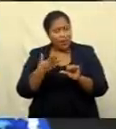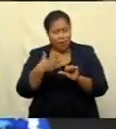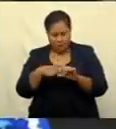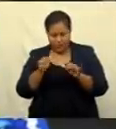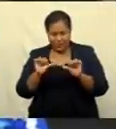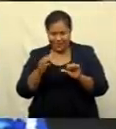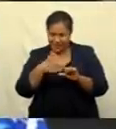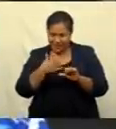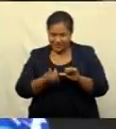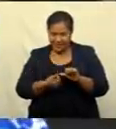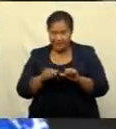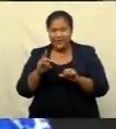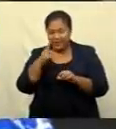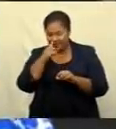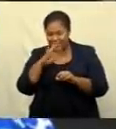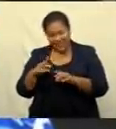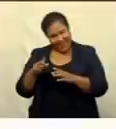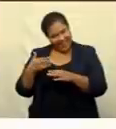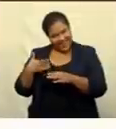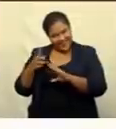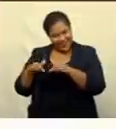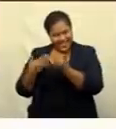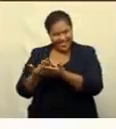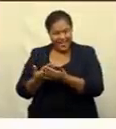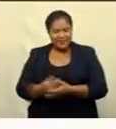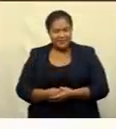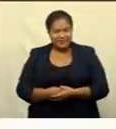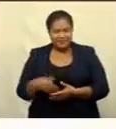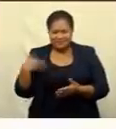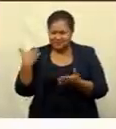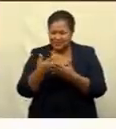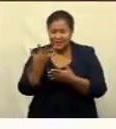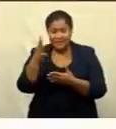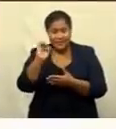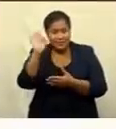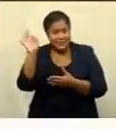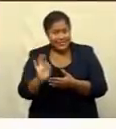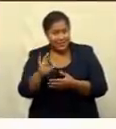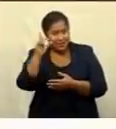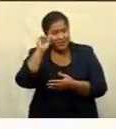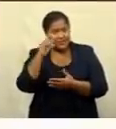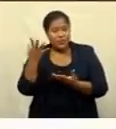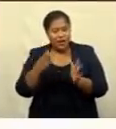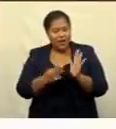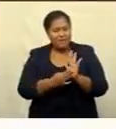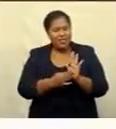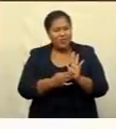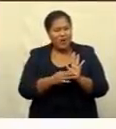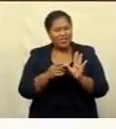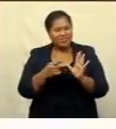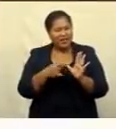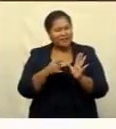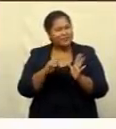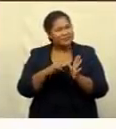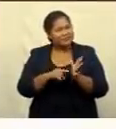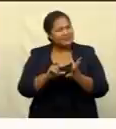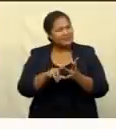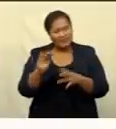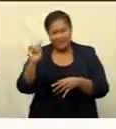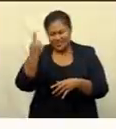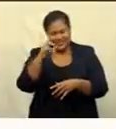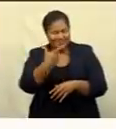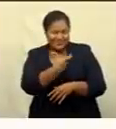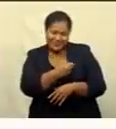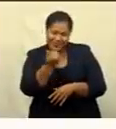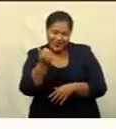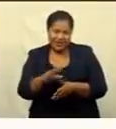myself and those I live with. Over 50% of eligible Fijians in Vanuatu have received their first dose of the vaccine,